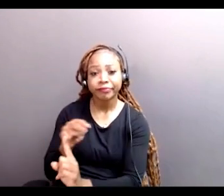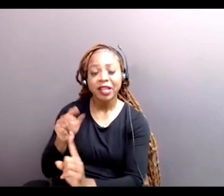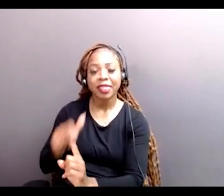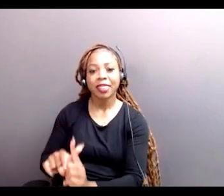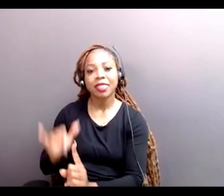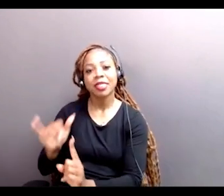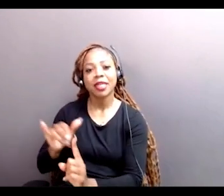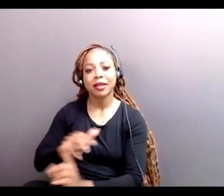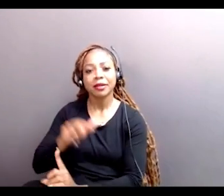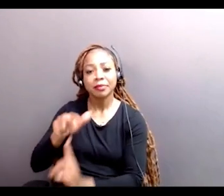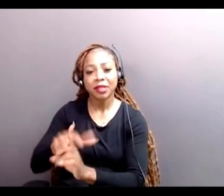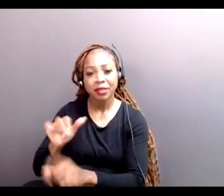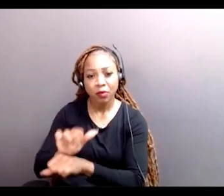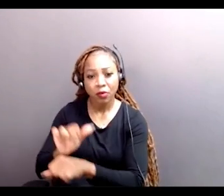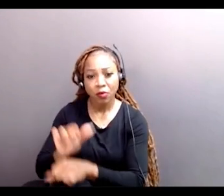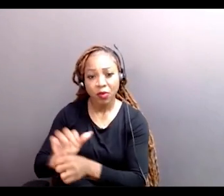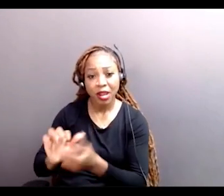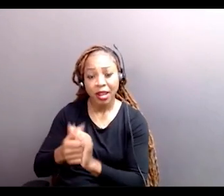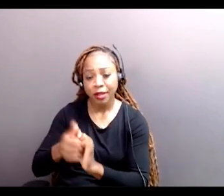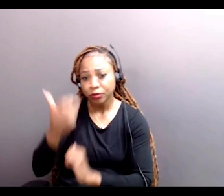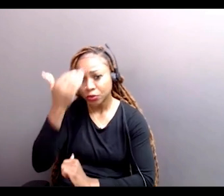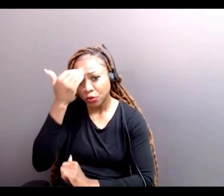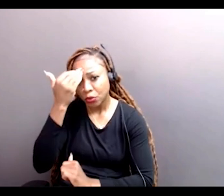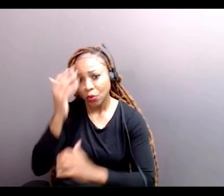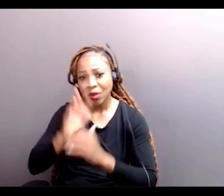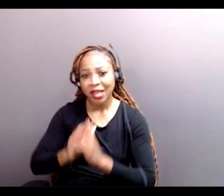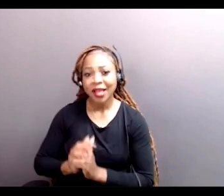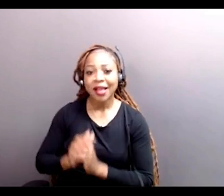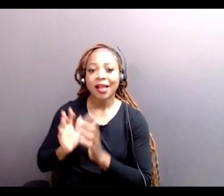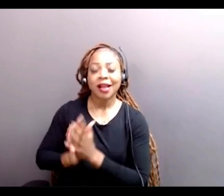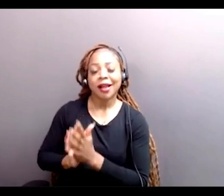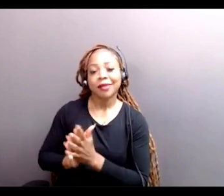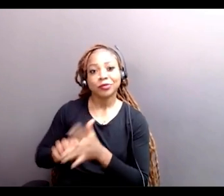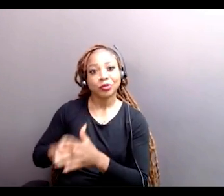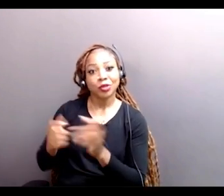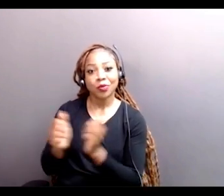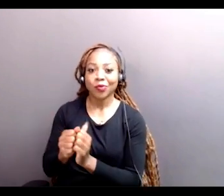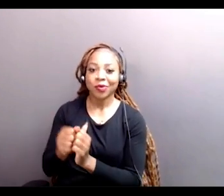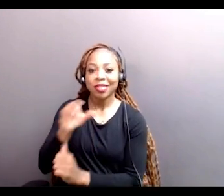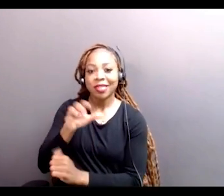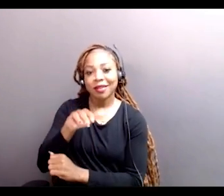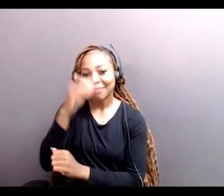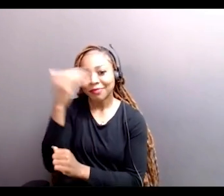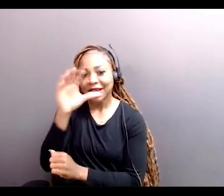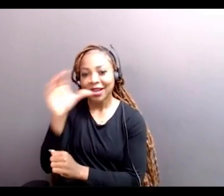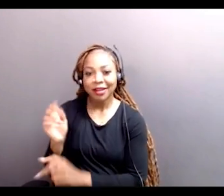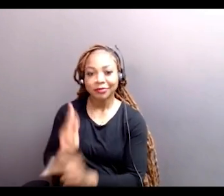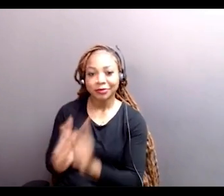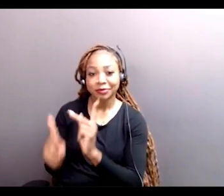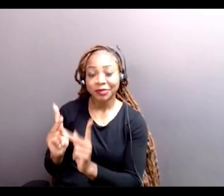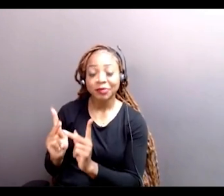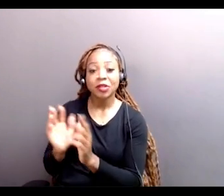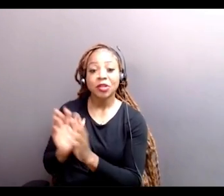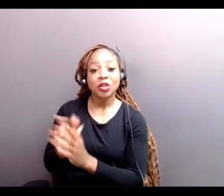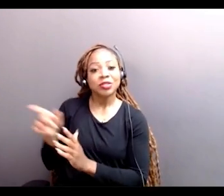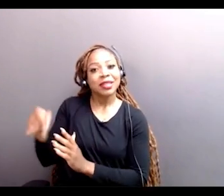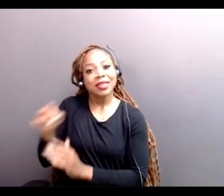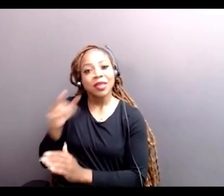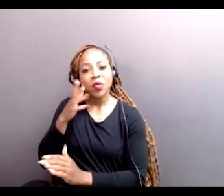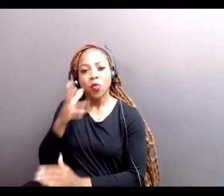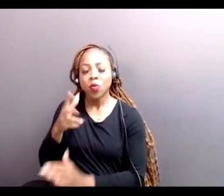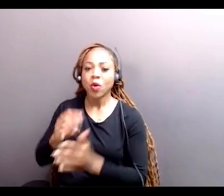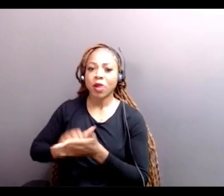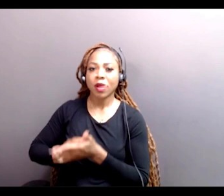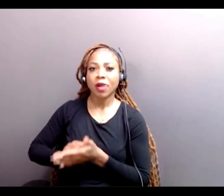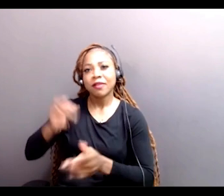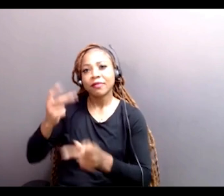that work in ways of knowing which are indigenous to Black and African peoples. So it is Black folks defining health